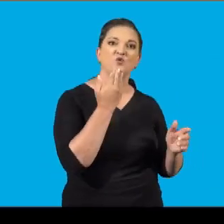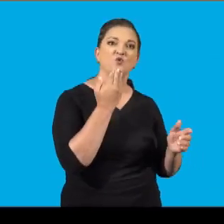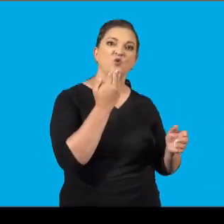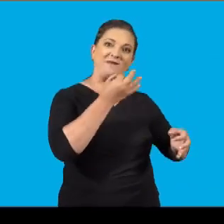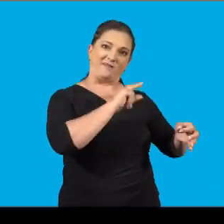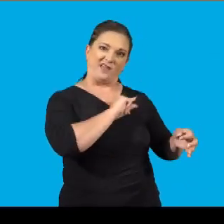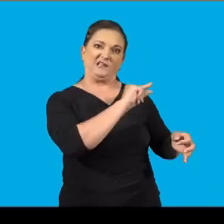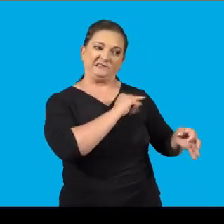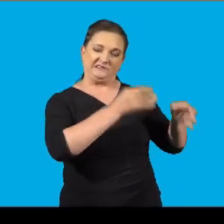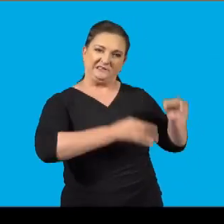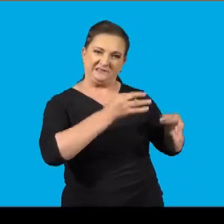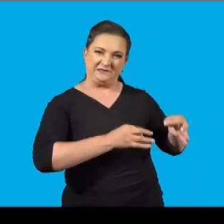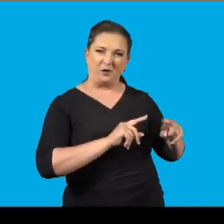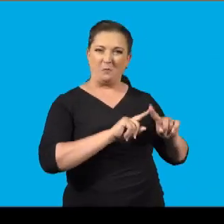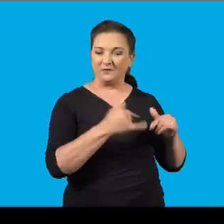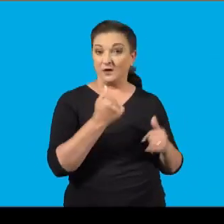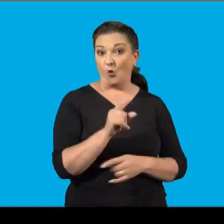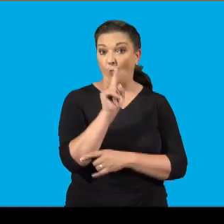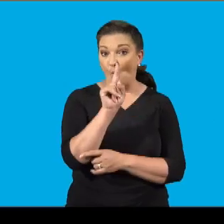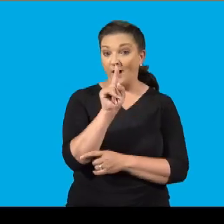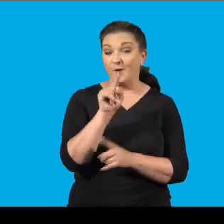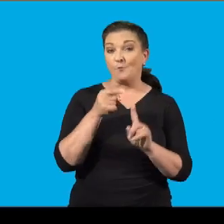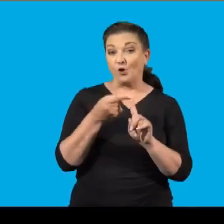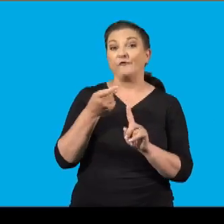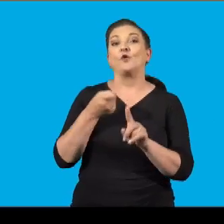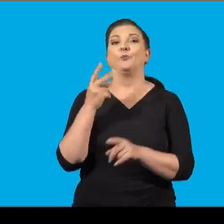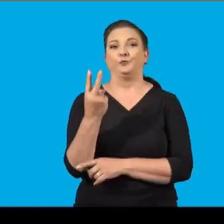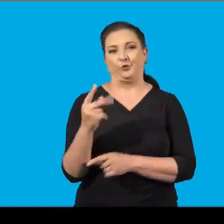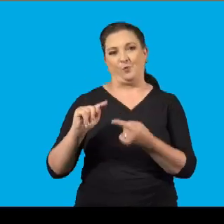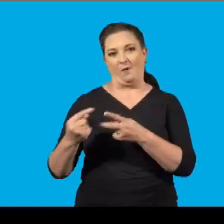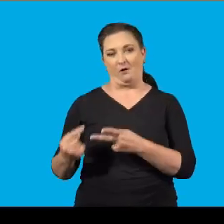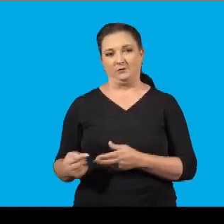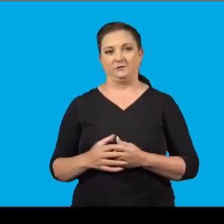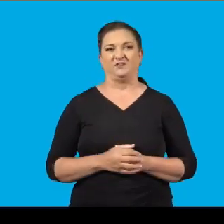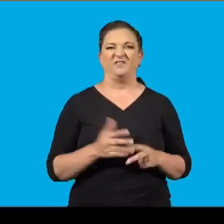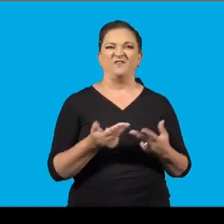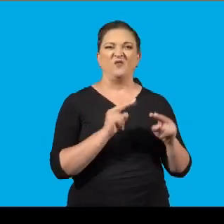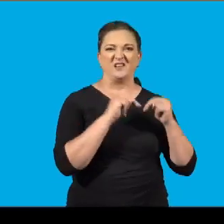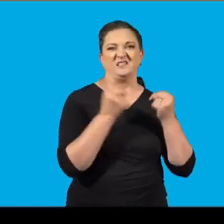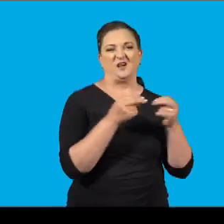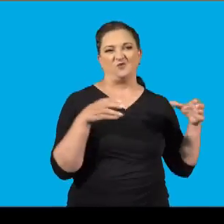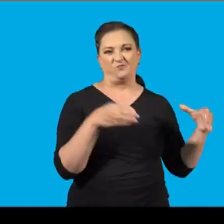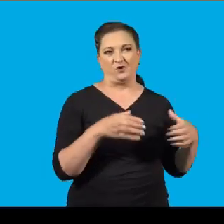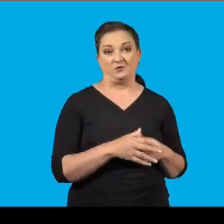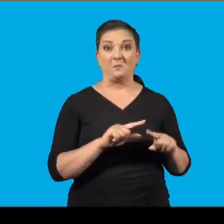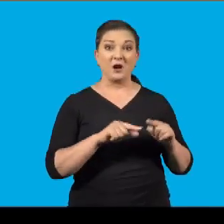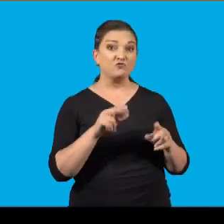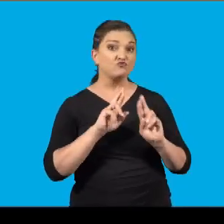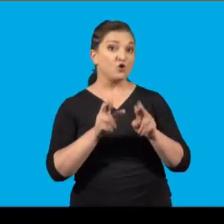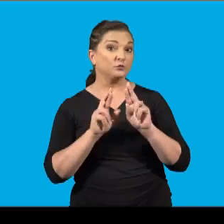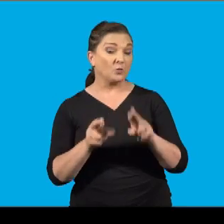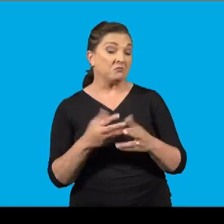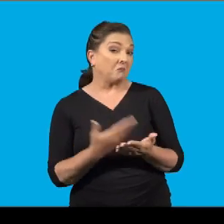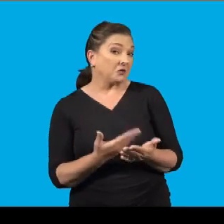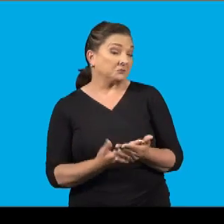Party? That is just 1 point out of 2 marks. Okay, now let's look at the possible